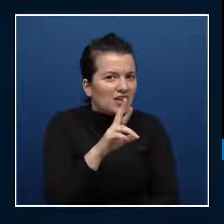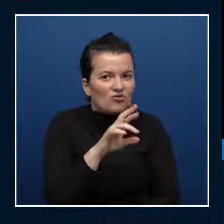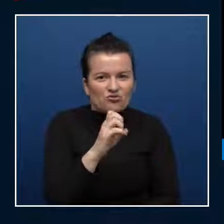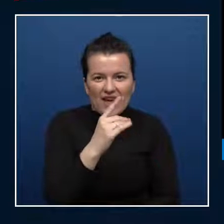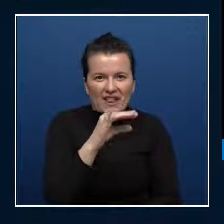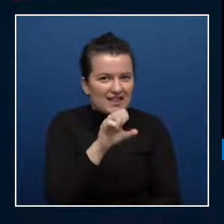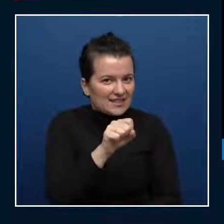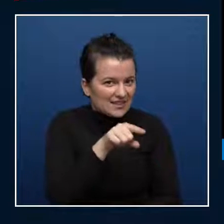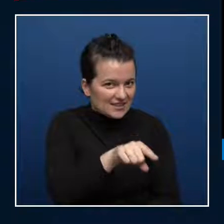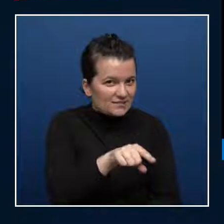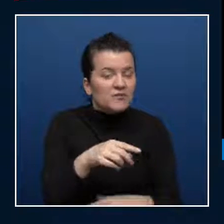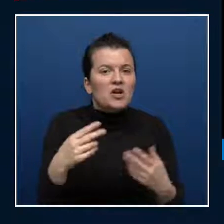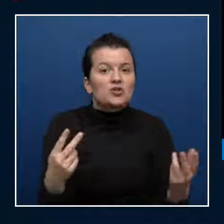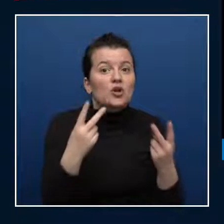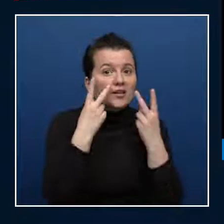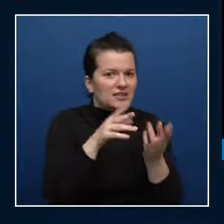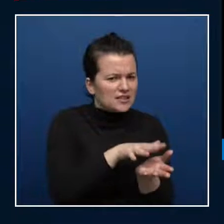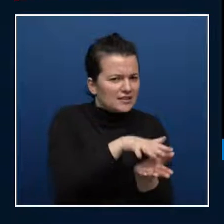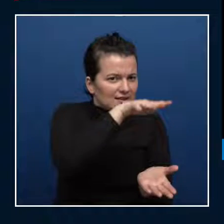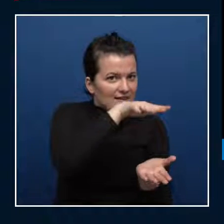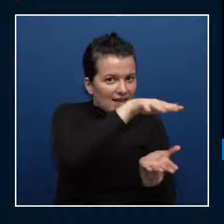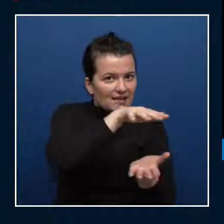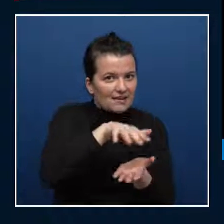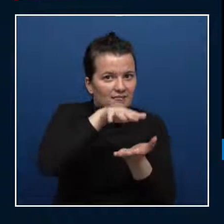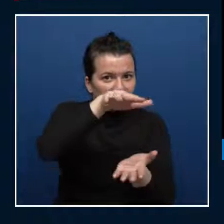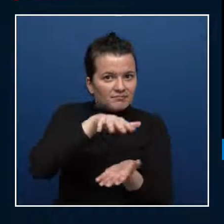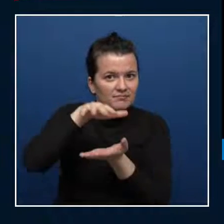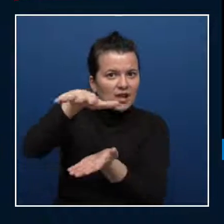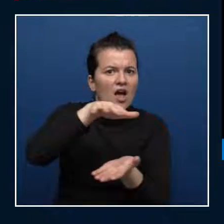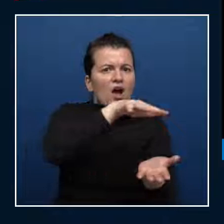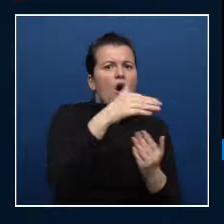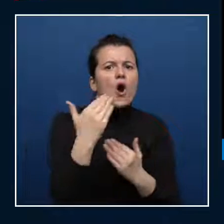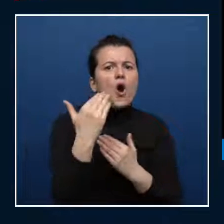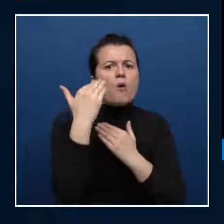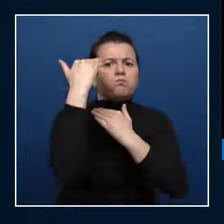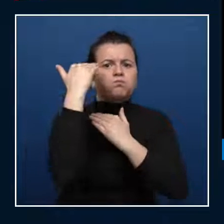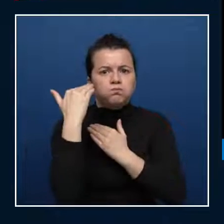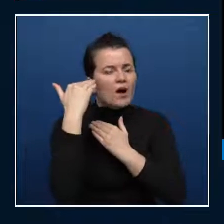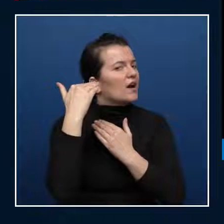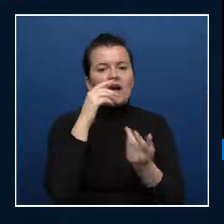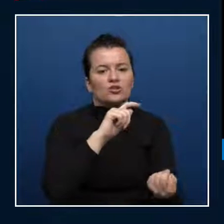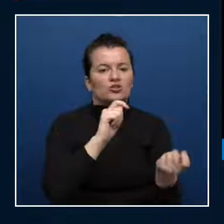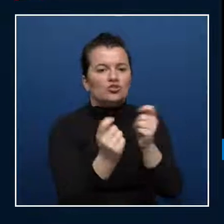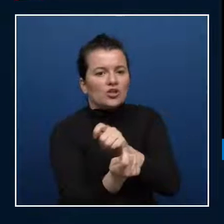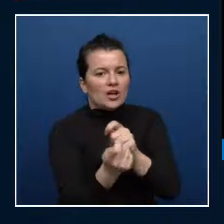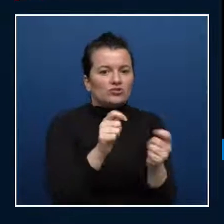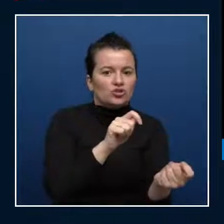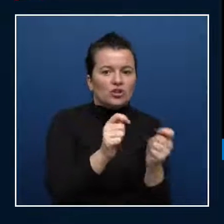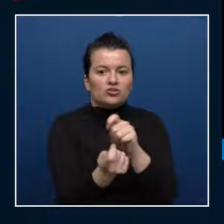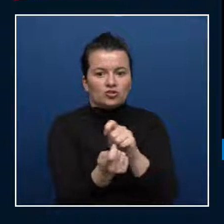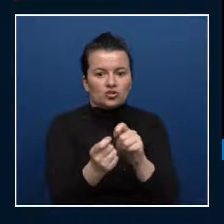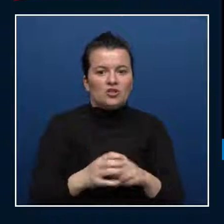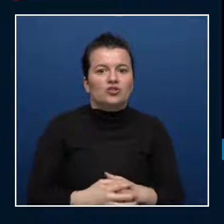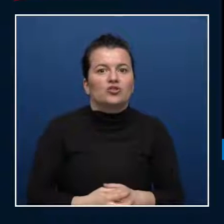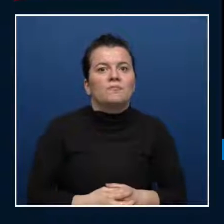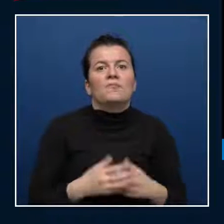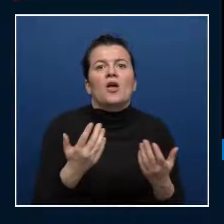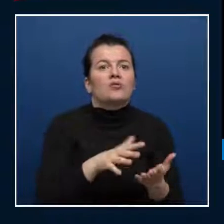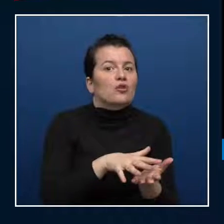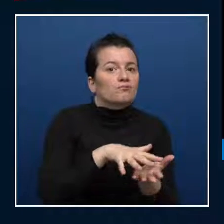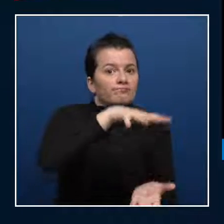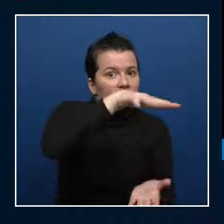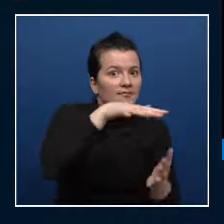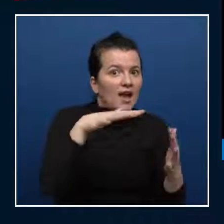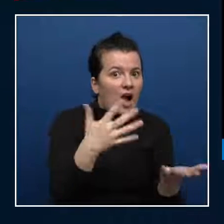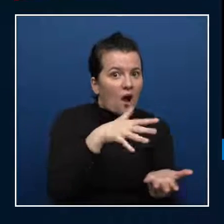start to take some of the load off your database. So rather than having a beefy or a chunky database solution servicing all your